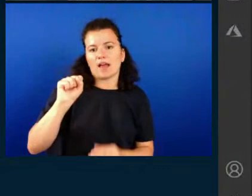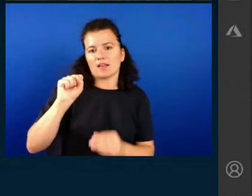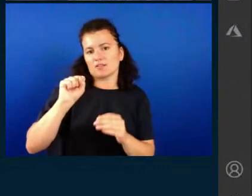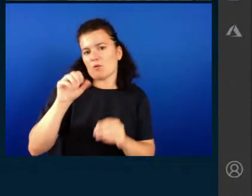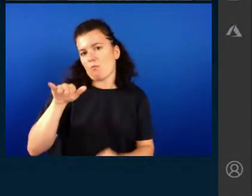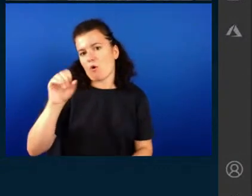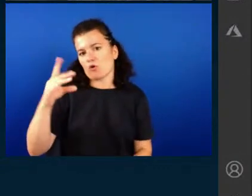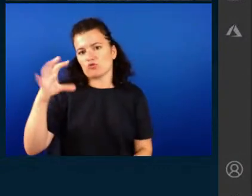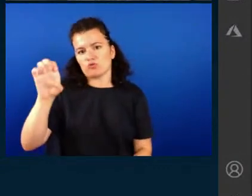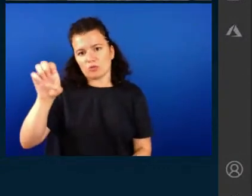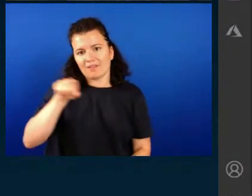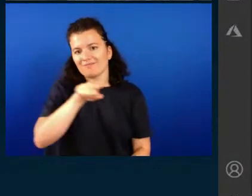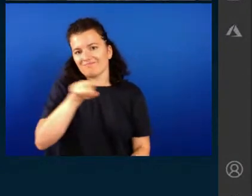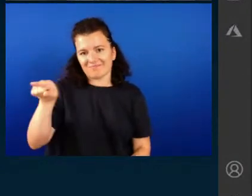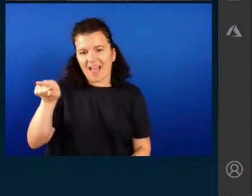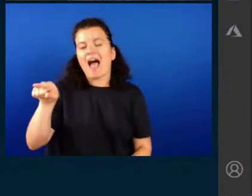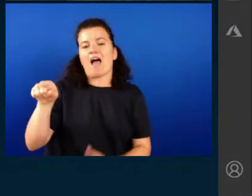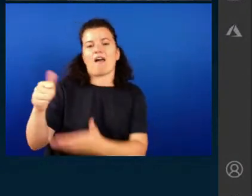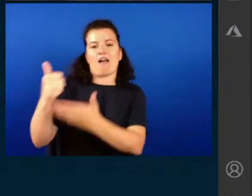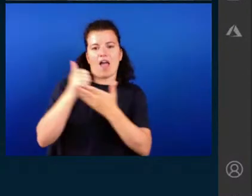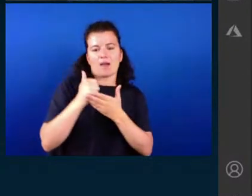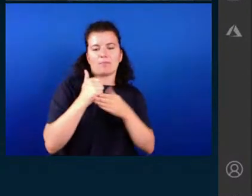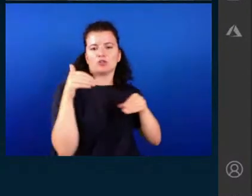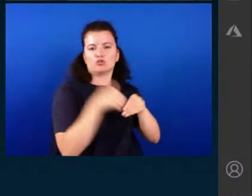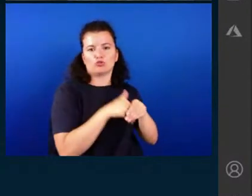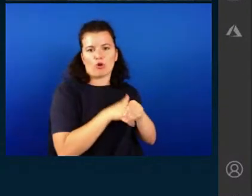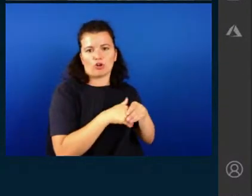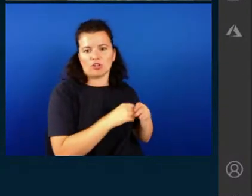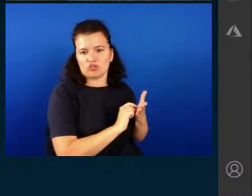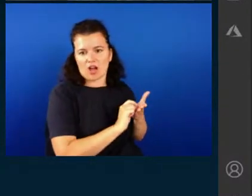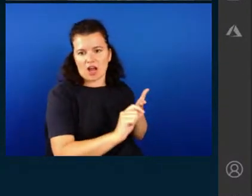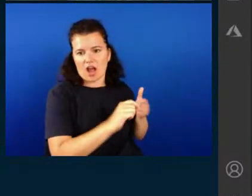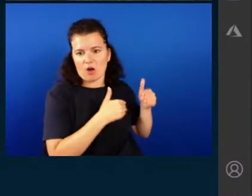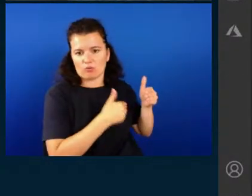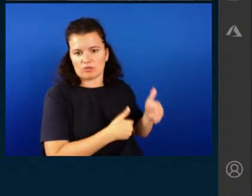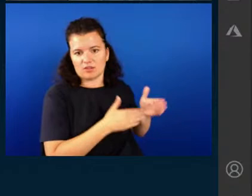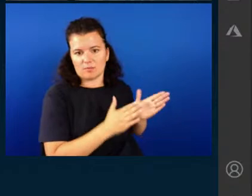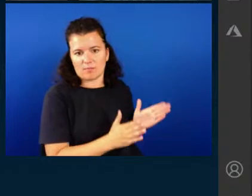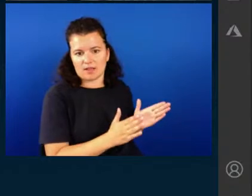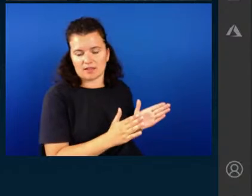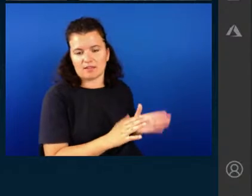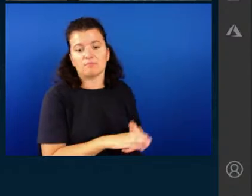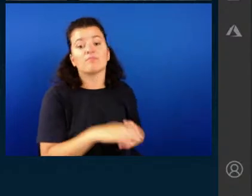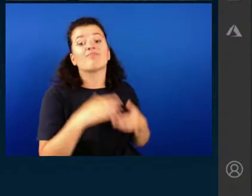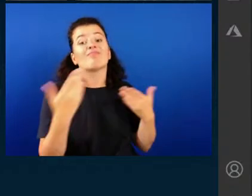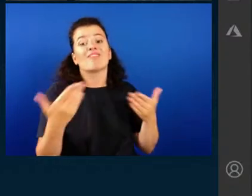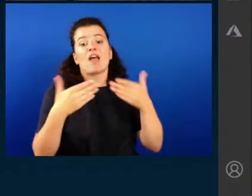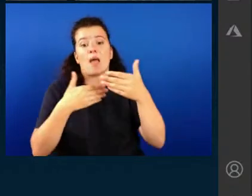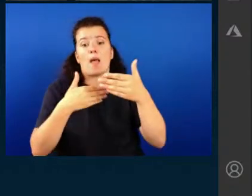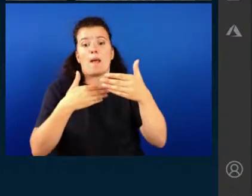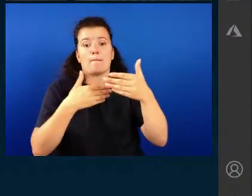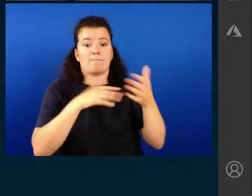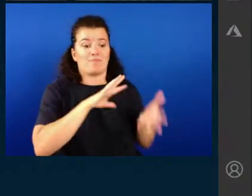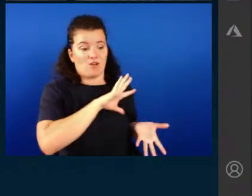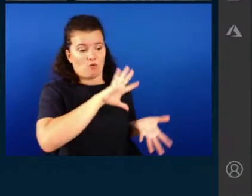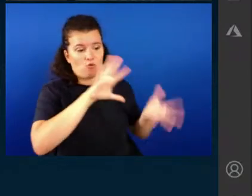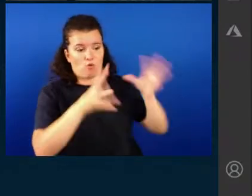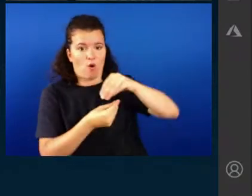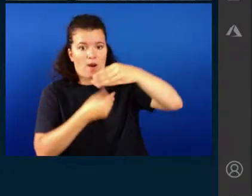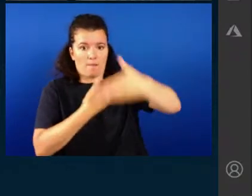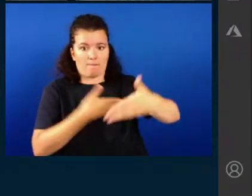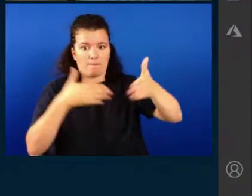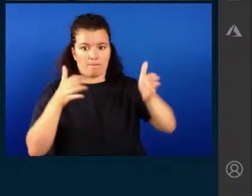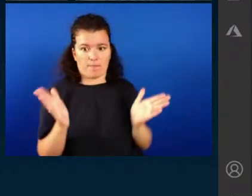account. So our building process is done for this. Let's package it. So if I just have to package it, I just say,